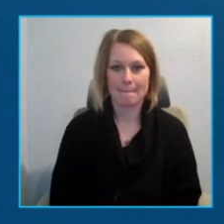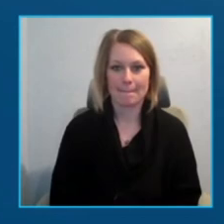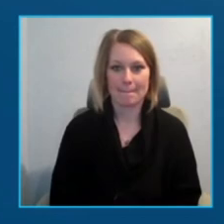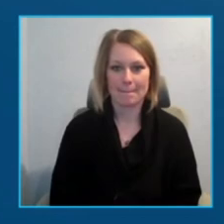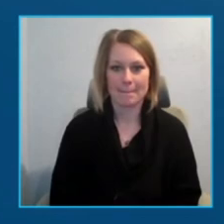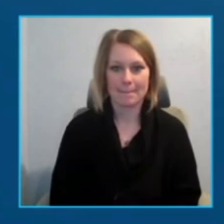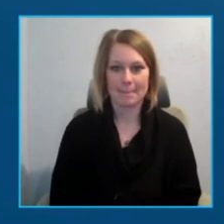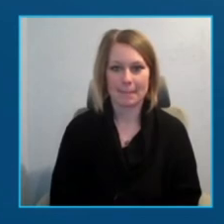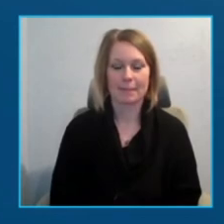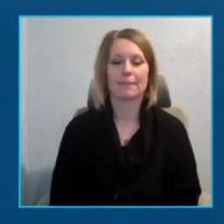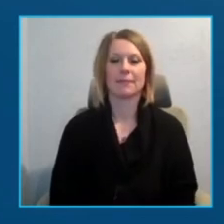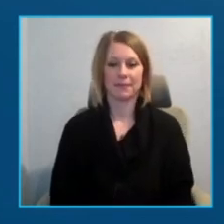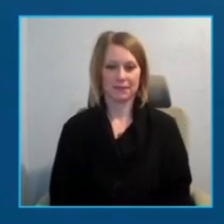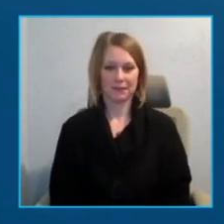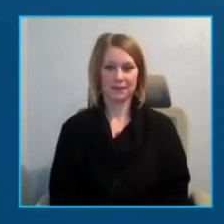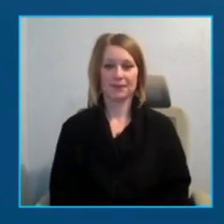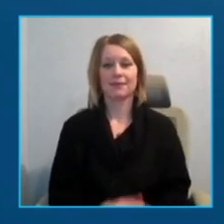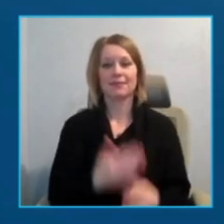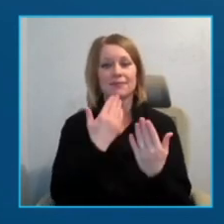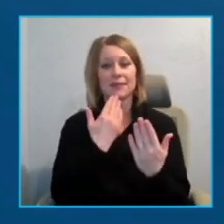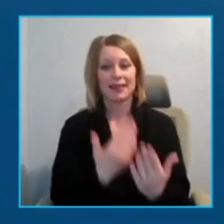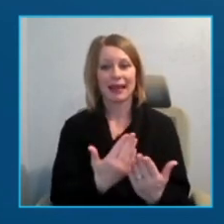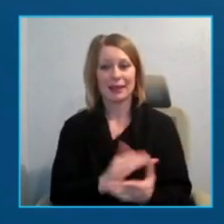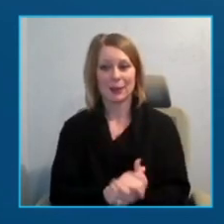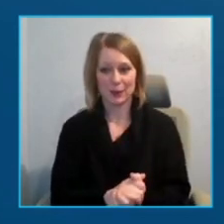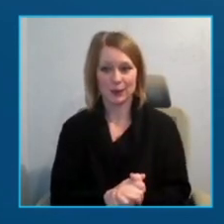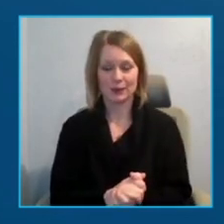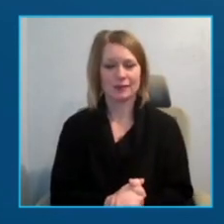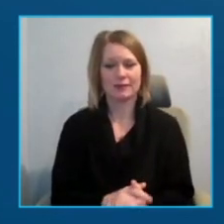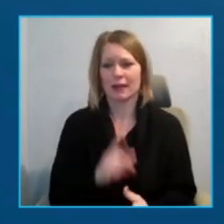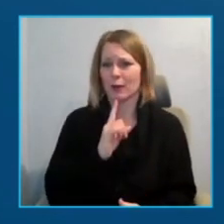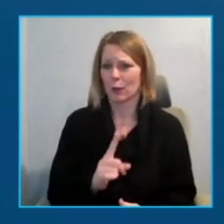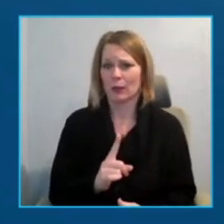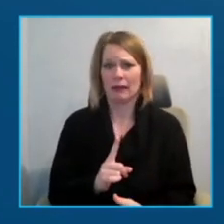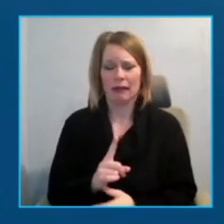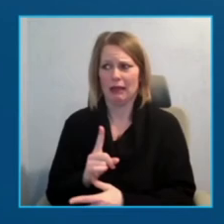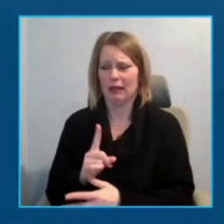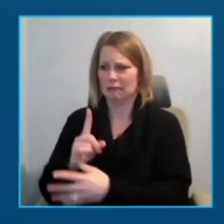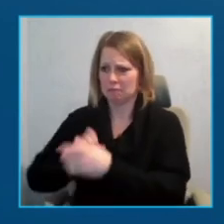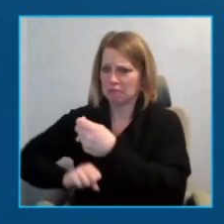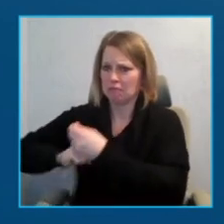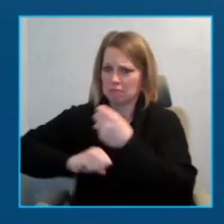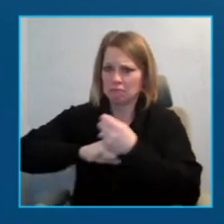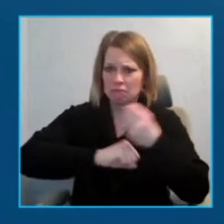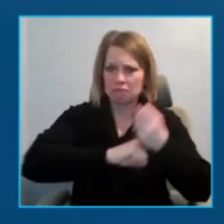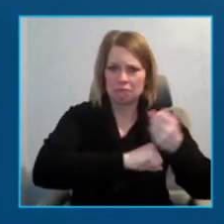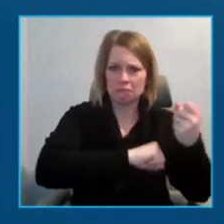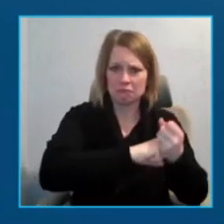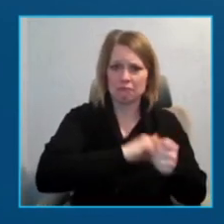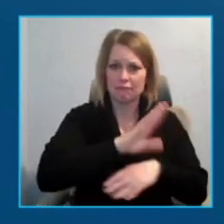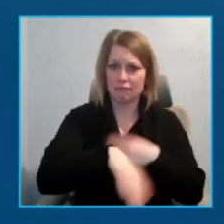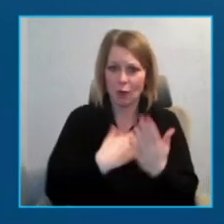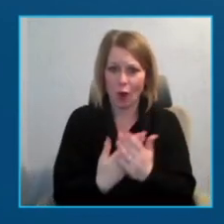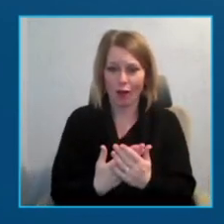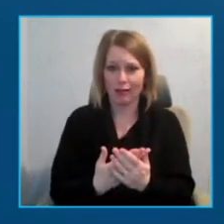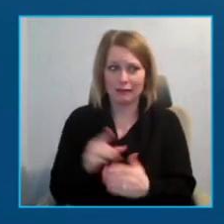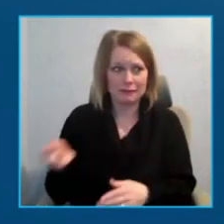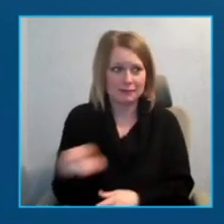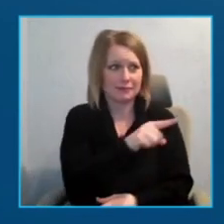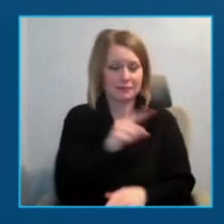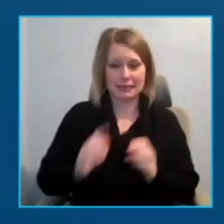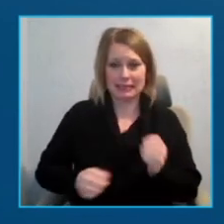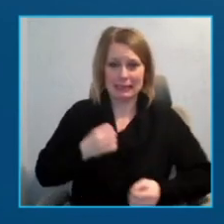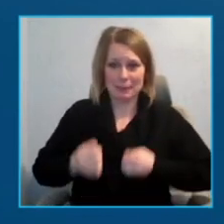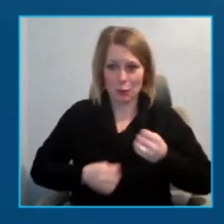Thank you. I just kind of want to second all of these emotions as a state party chair. I know that there